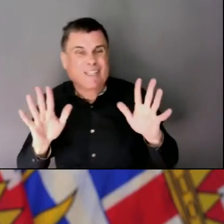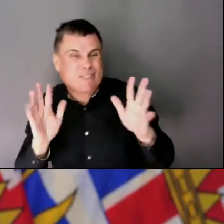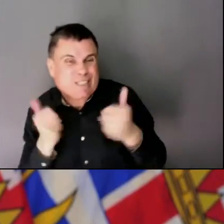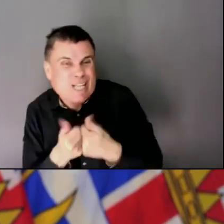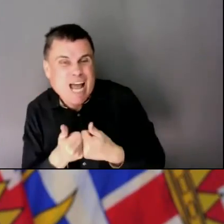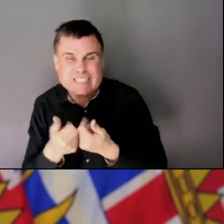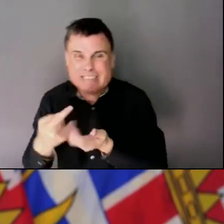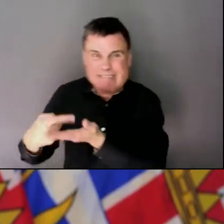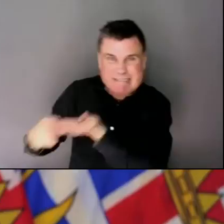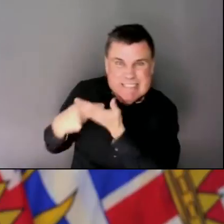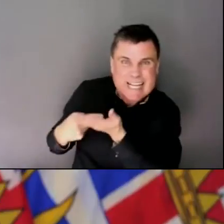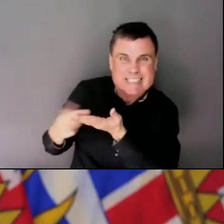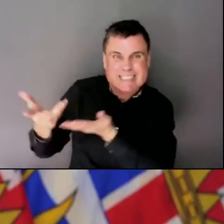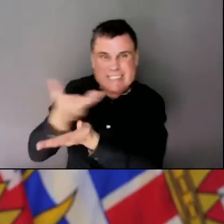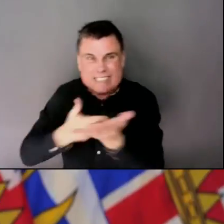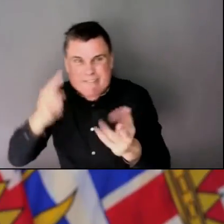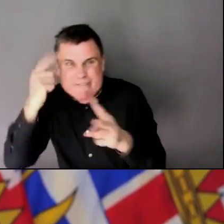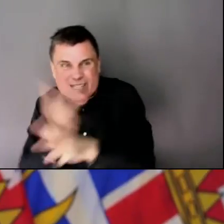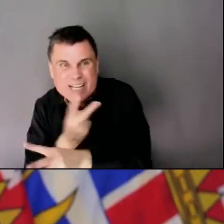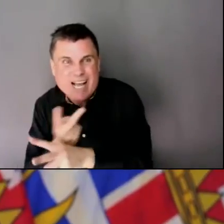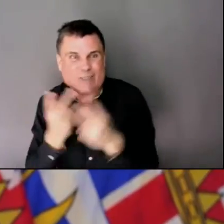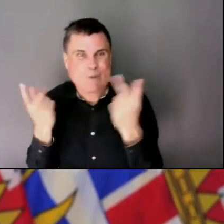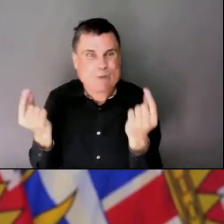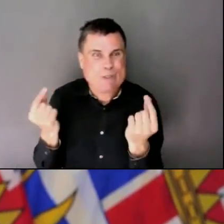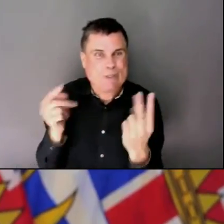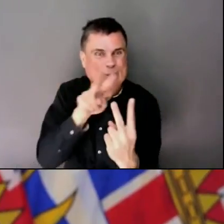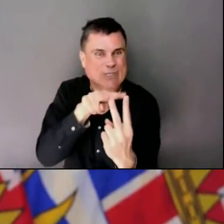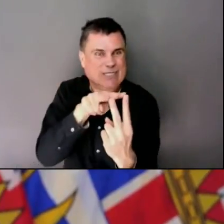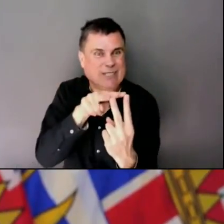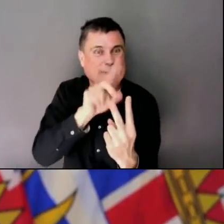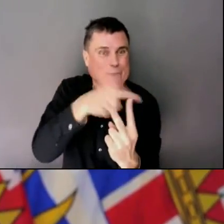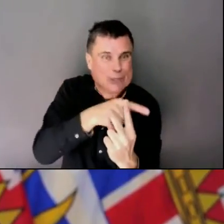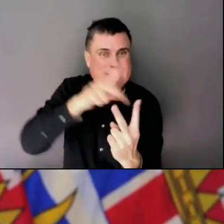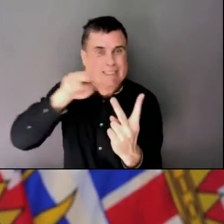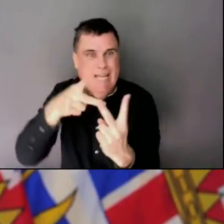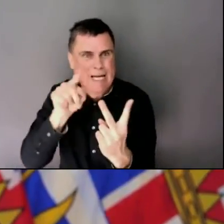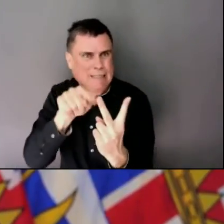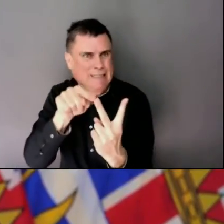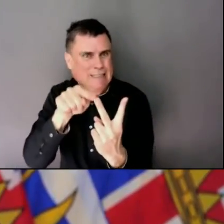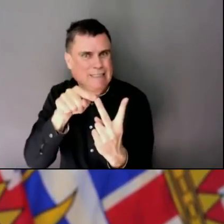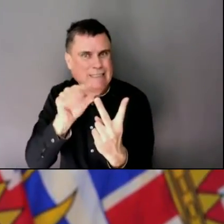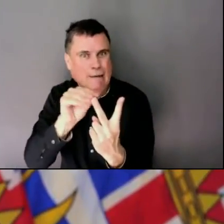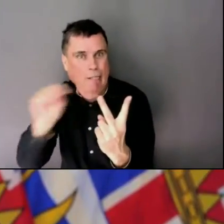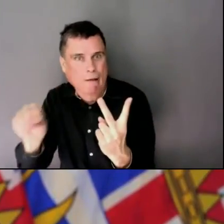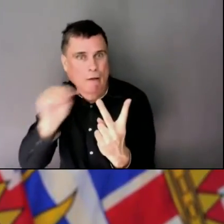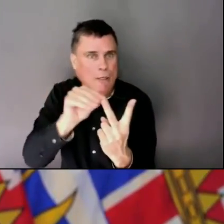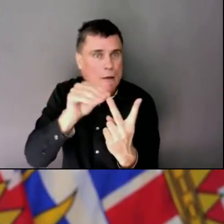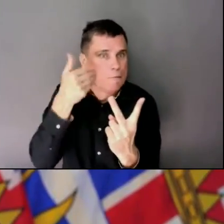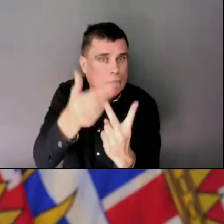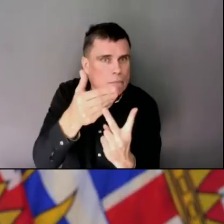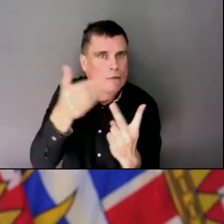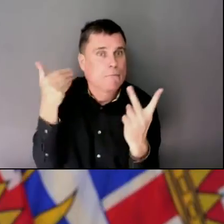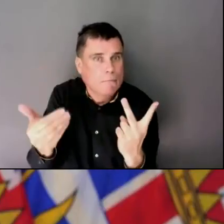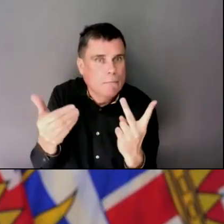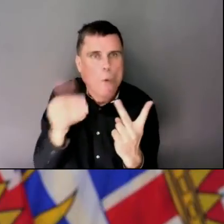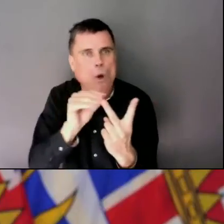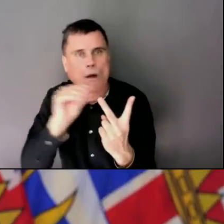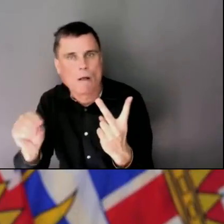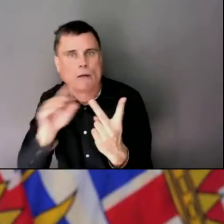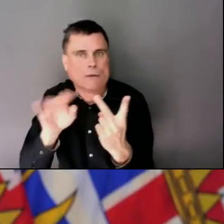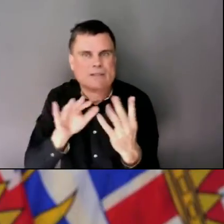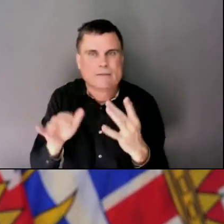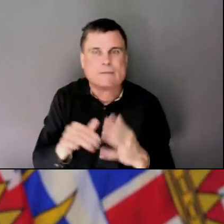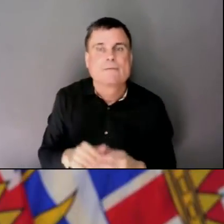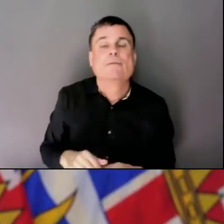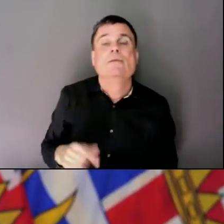programs. The one other situation that we run into all the time is people don't know what their first dose is. They